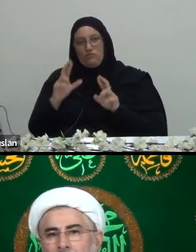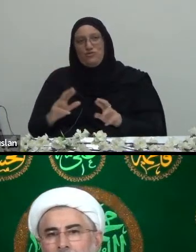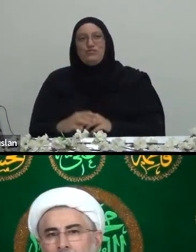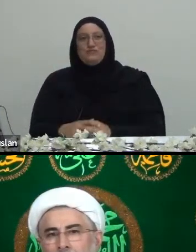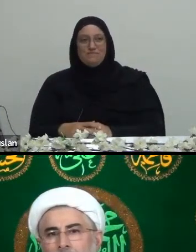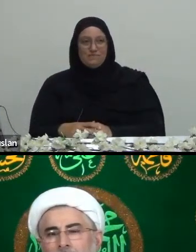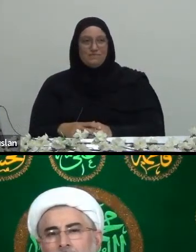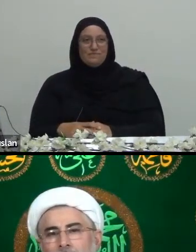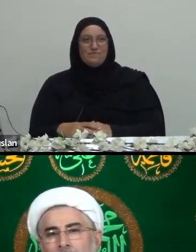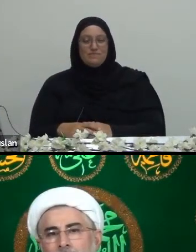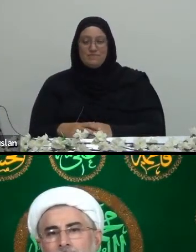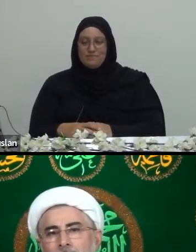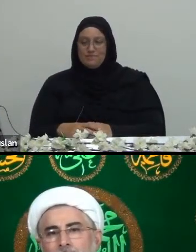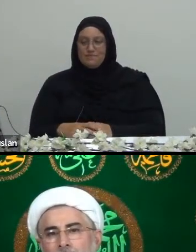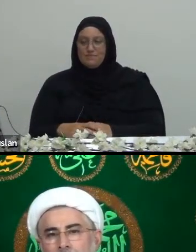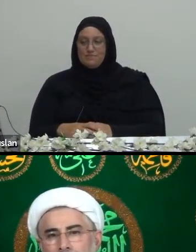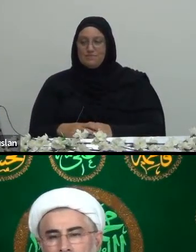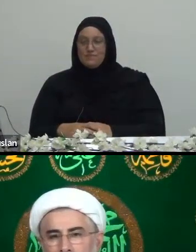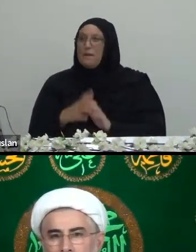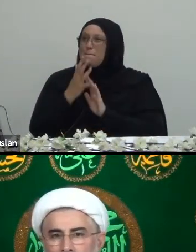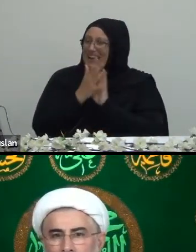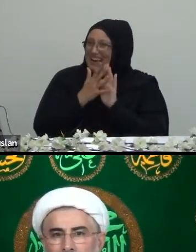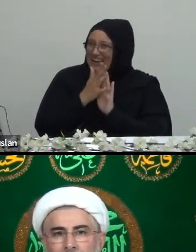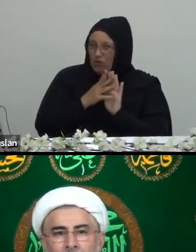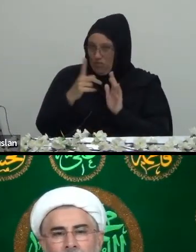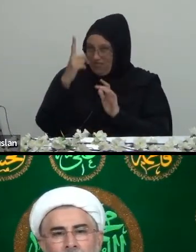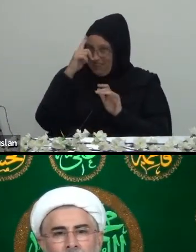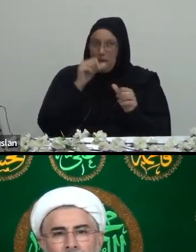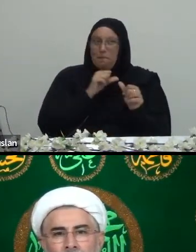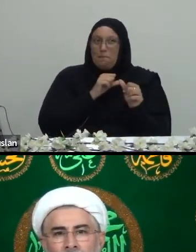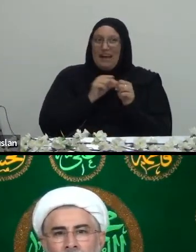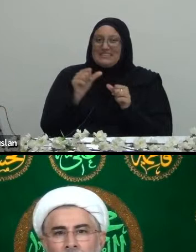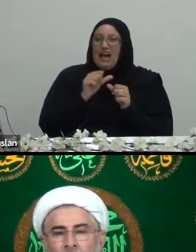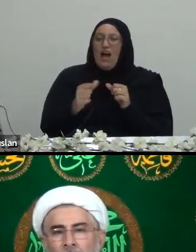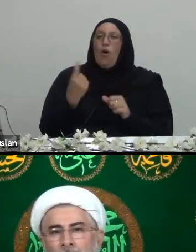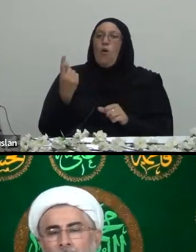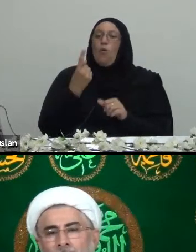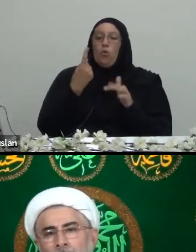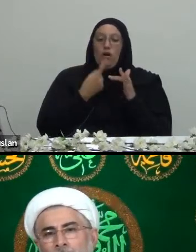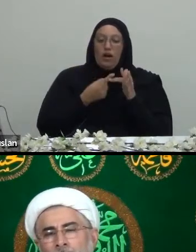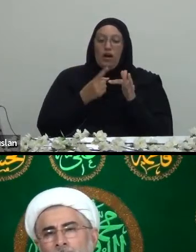our estate not be a potential beneficiary?